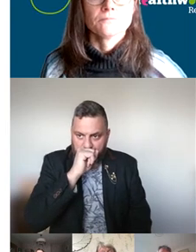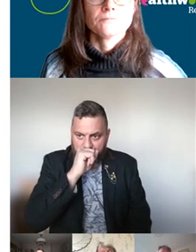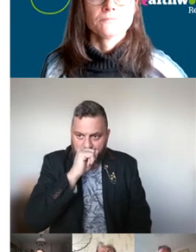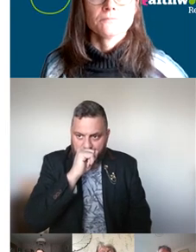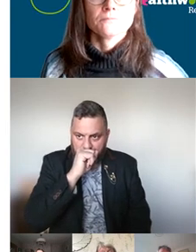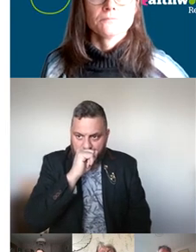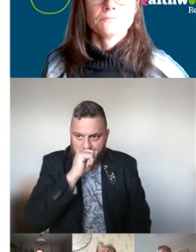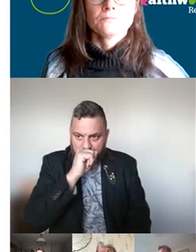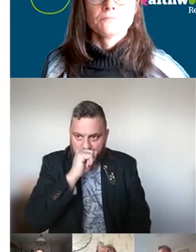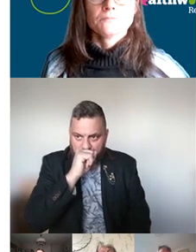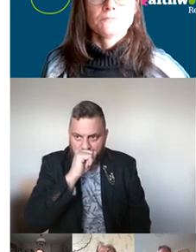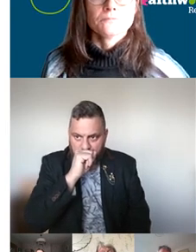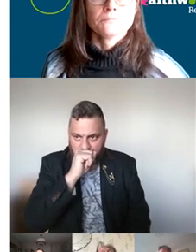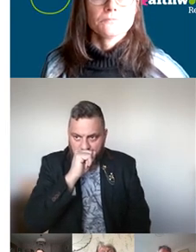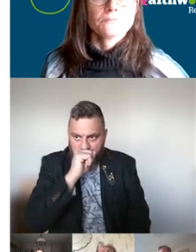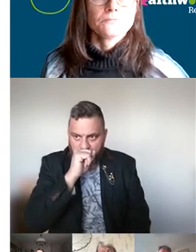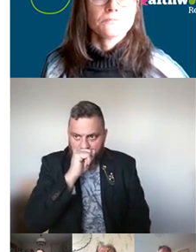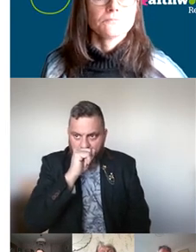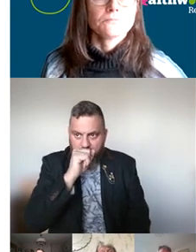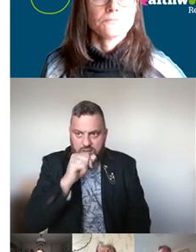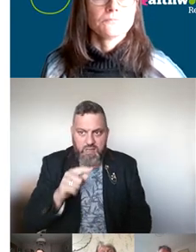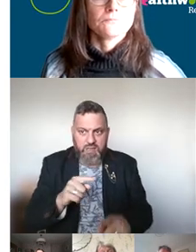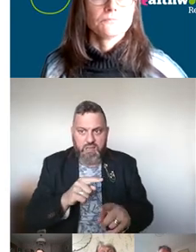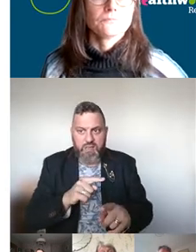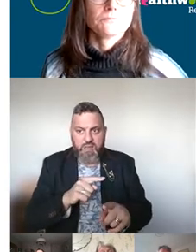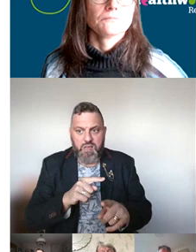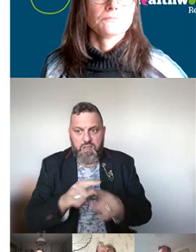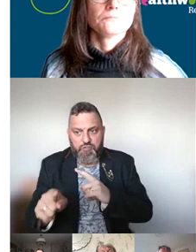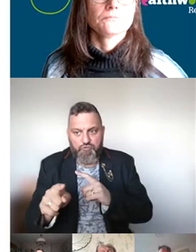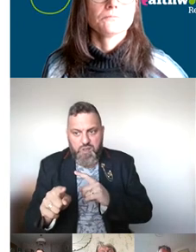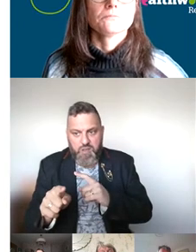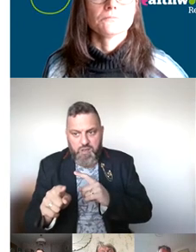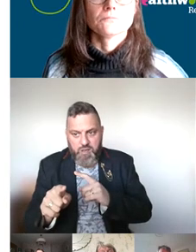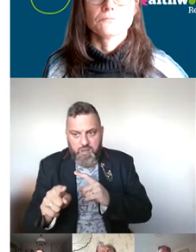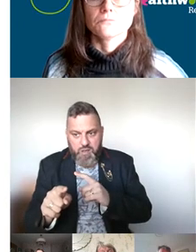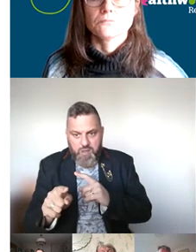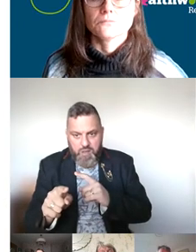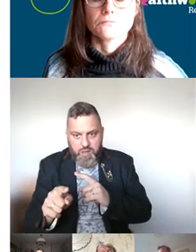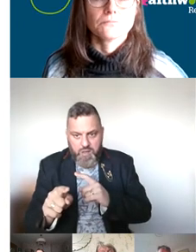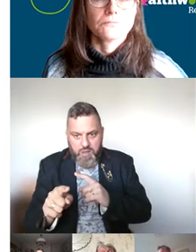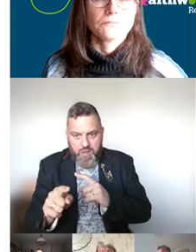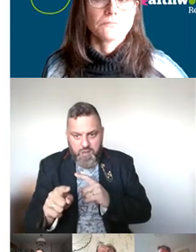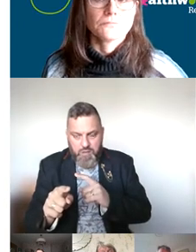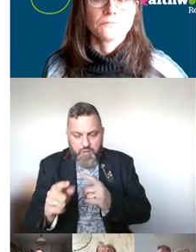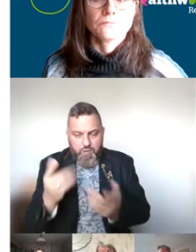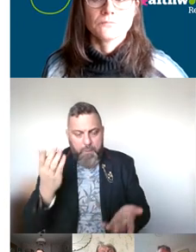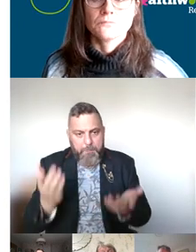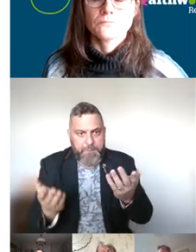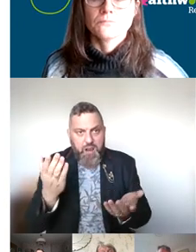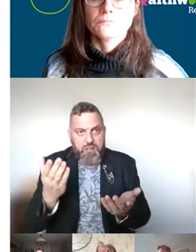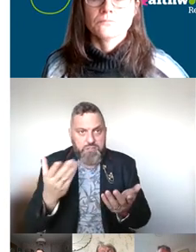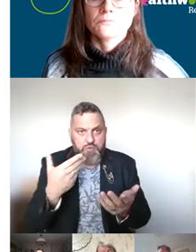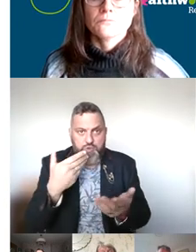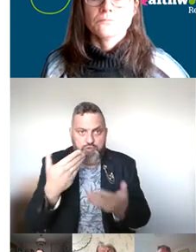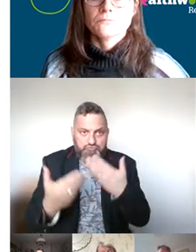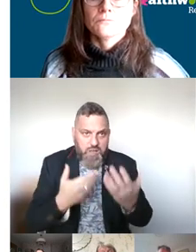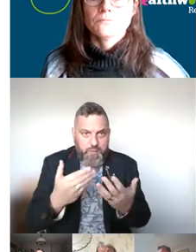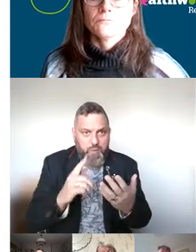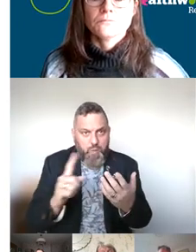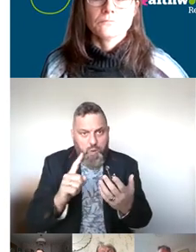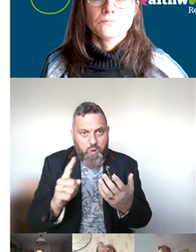As we've been writing the strategy, we've tried to strike a balance in terms of describing what we think